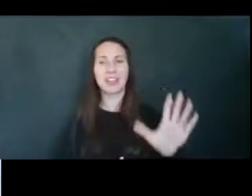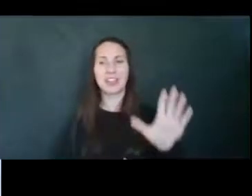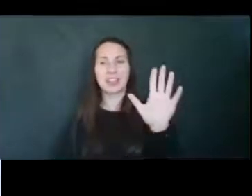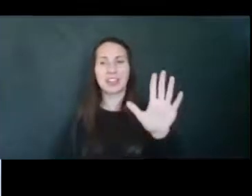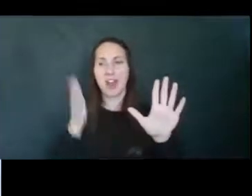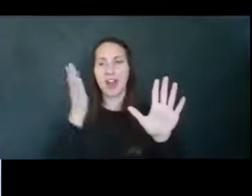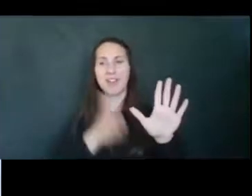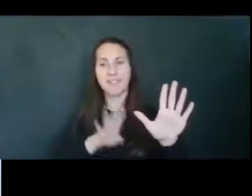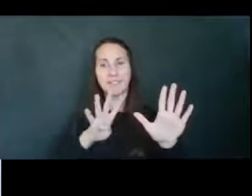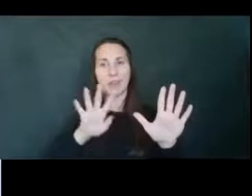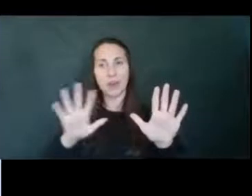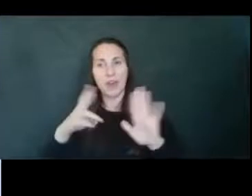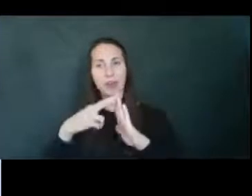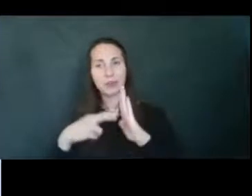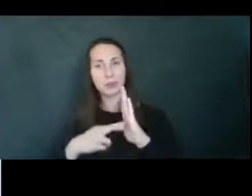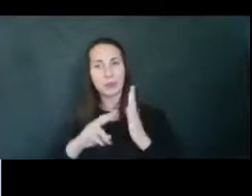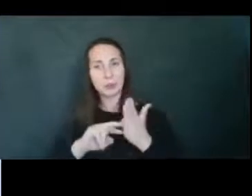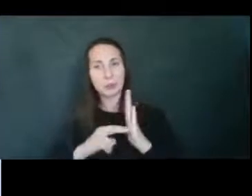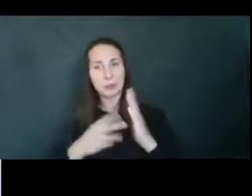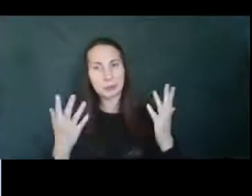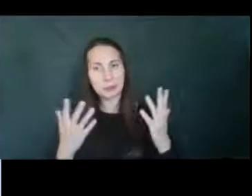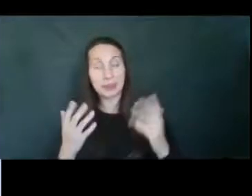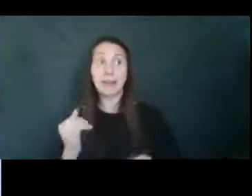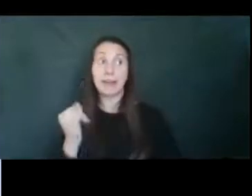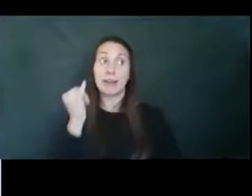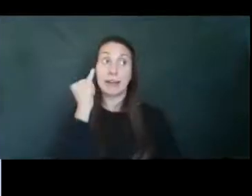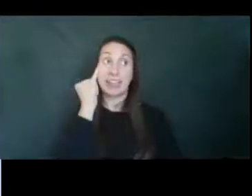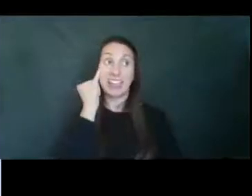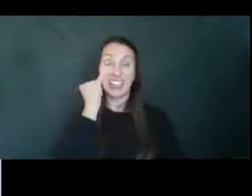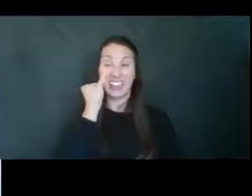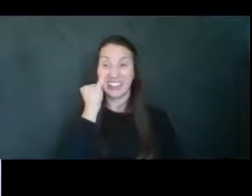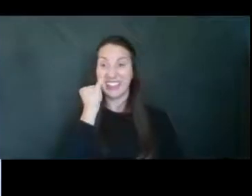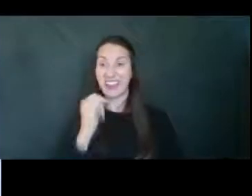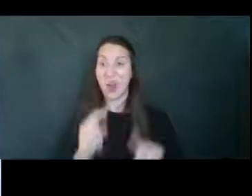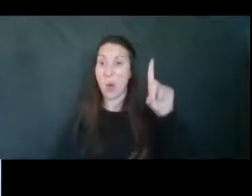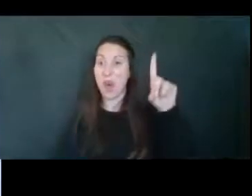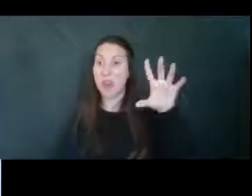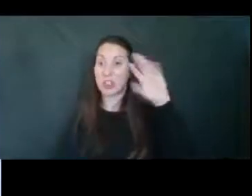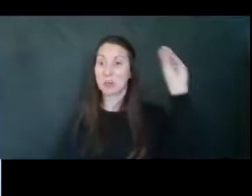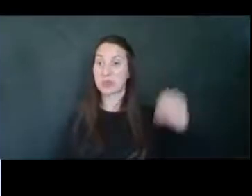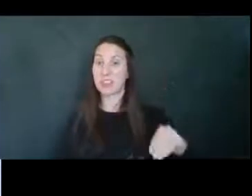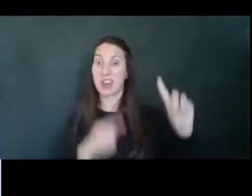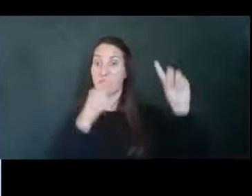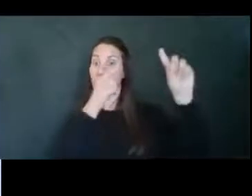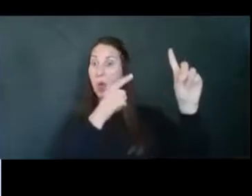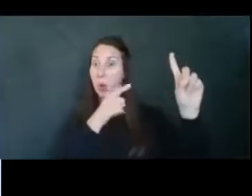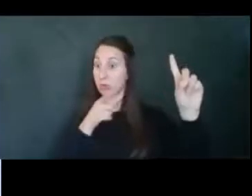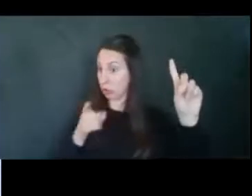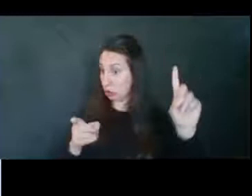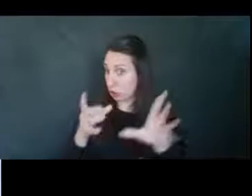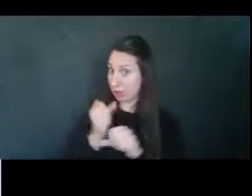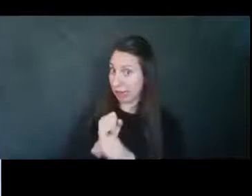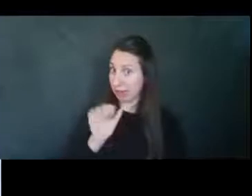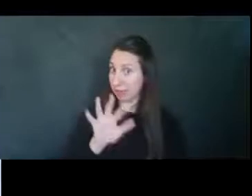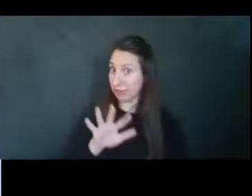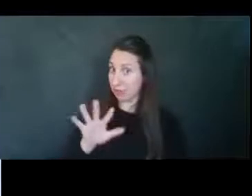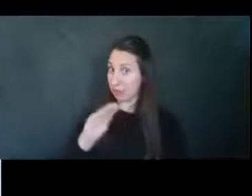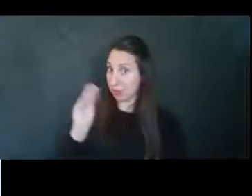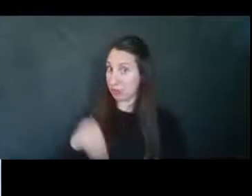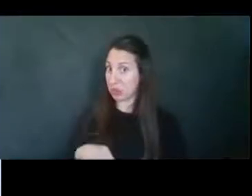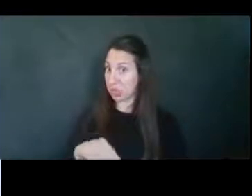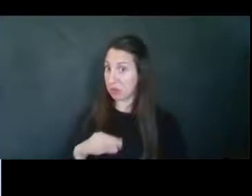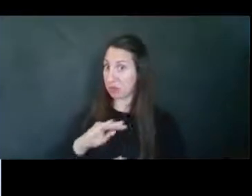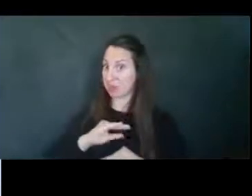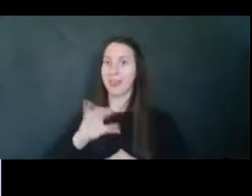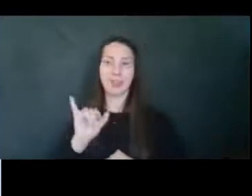55-45 rule that, you know, out of 100%, if you get 55% of what you want, that's fantastic. If you get more